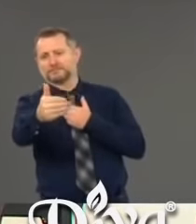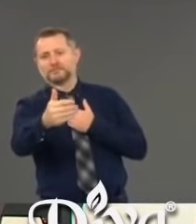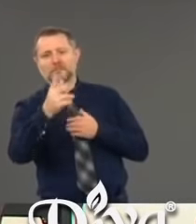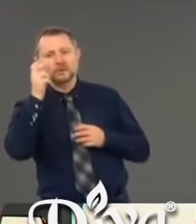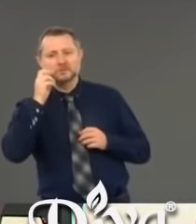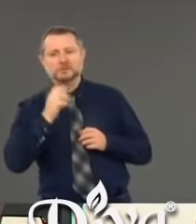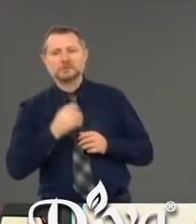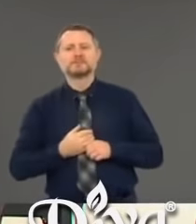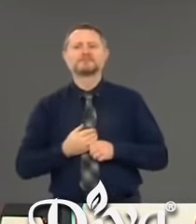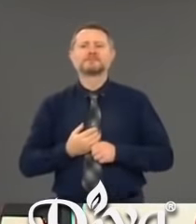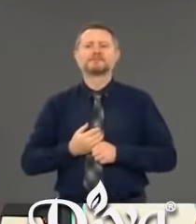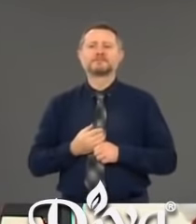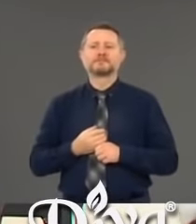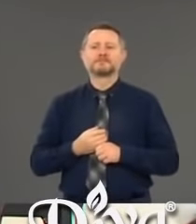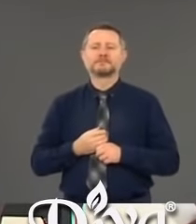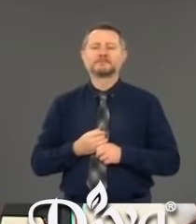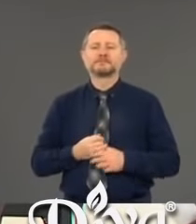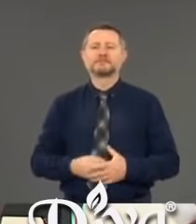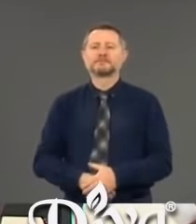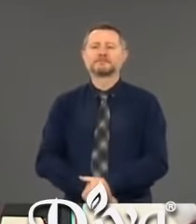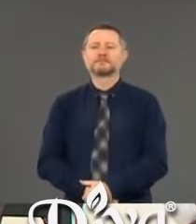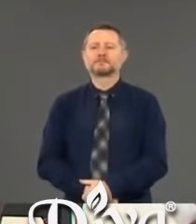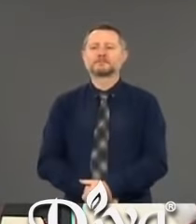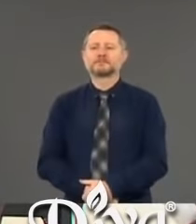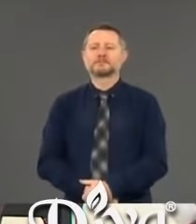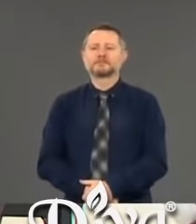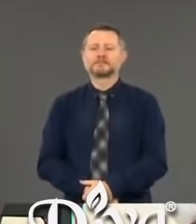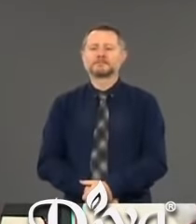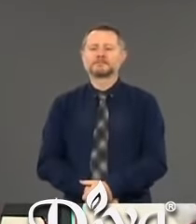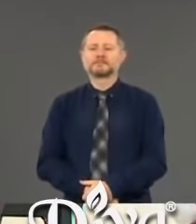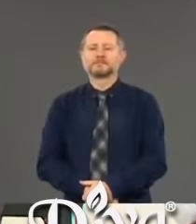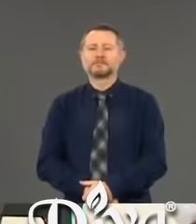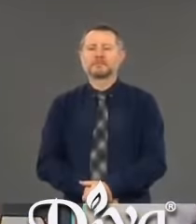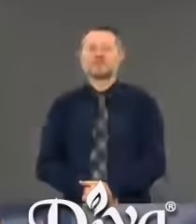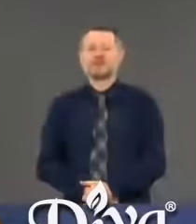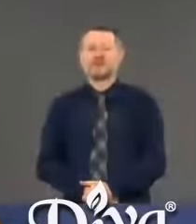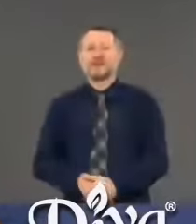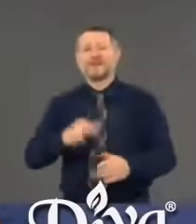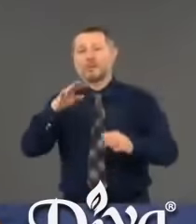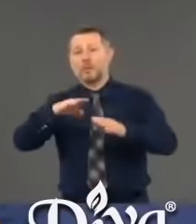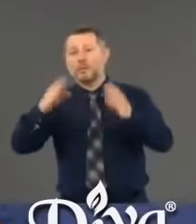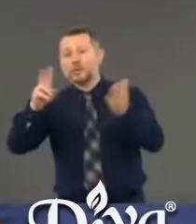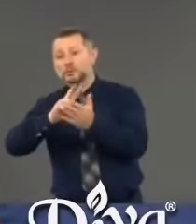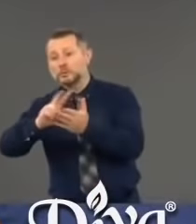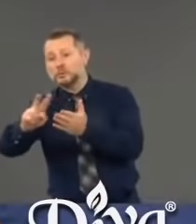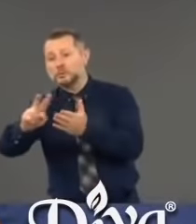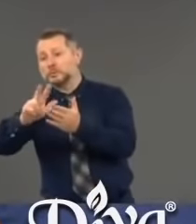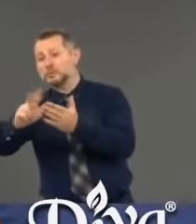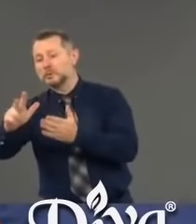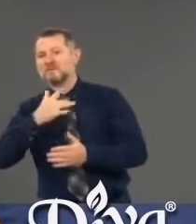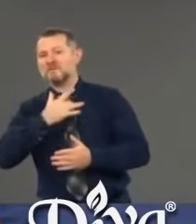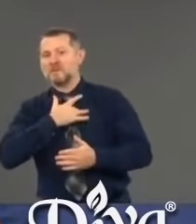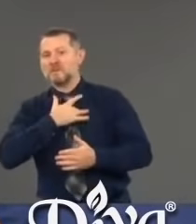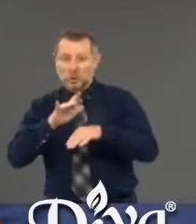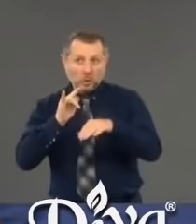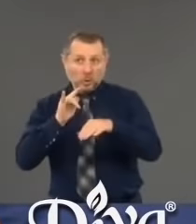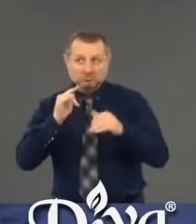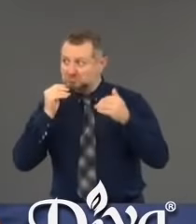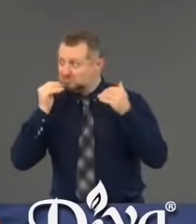open things up, is your expectation that it could take longer for these regions, particularly here in Mid-Hudson, to get to phase 3, or do you think it could be 2